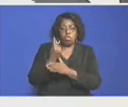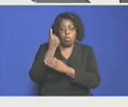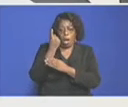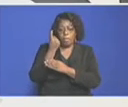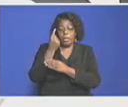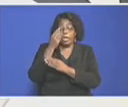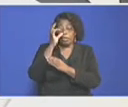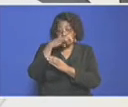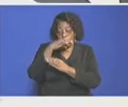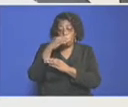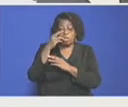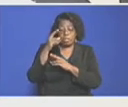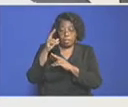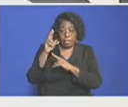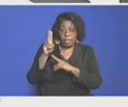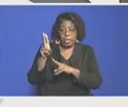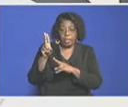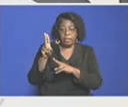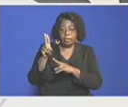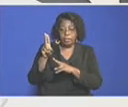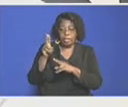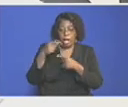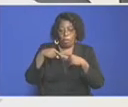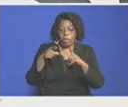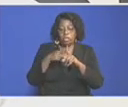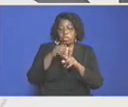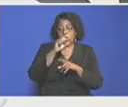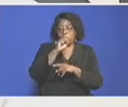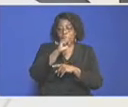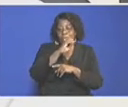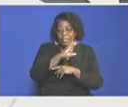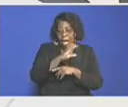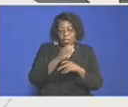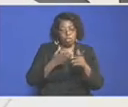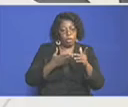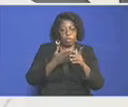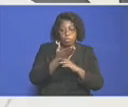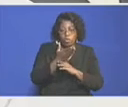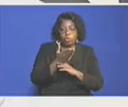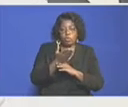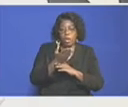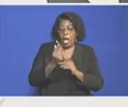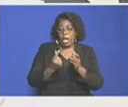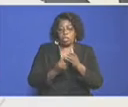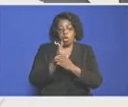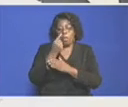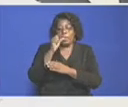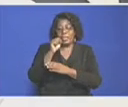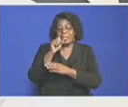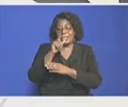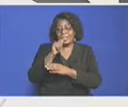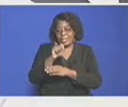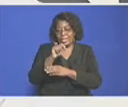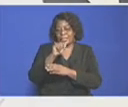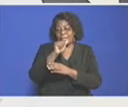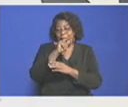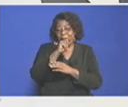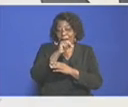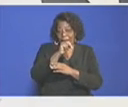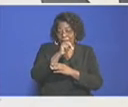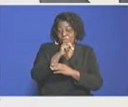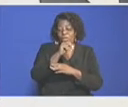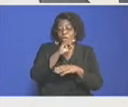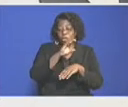School from kindergarten straight through. I went to St. Augustine's straight through, and I grew up in St. Anne's Church. I never knew that I would be in politics.